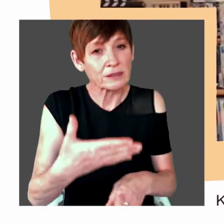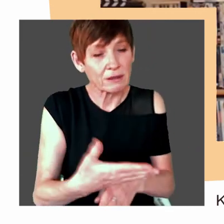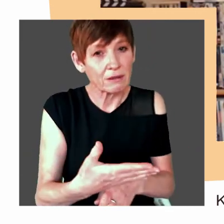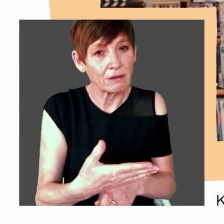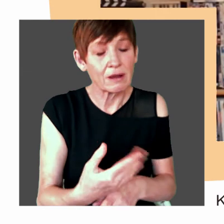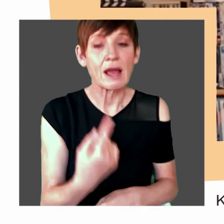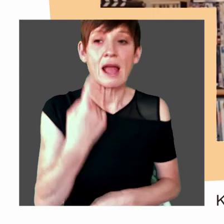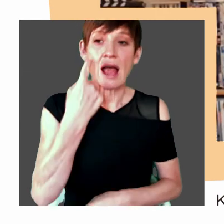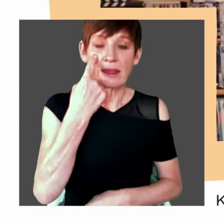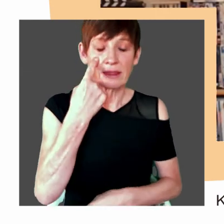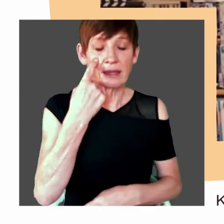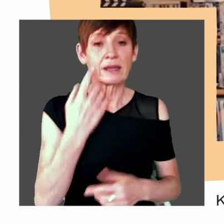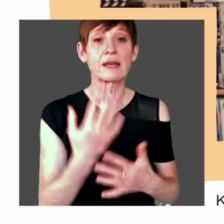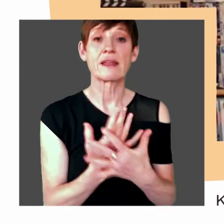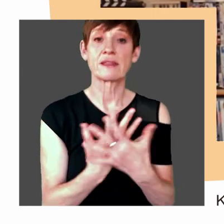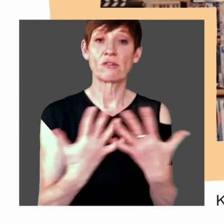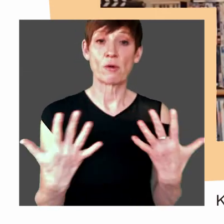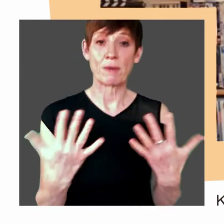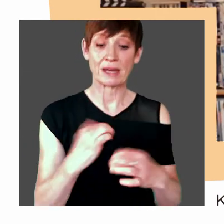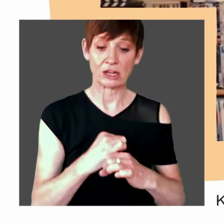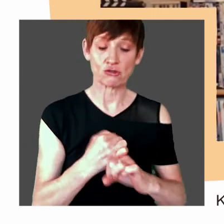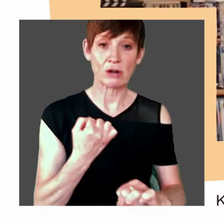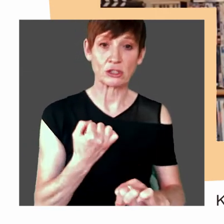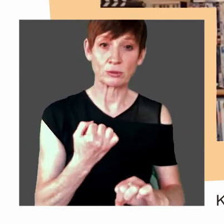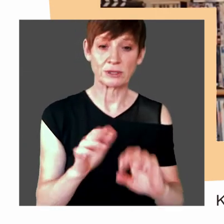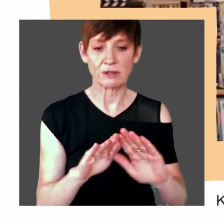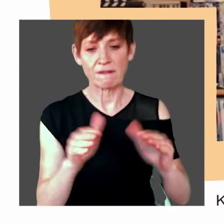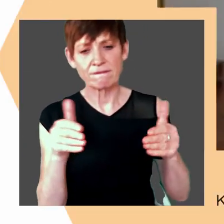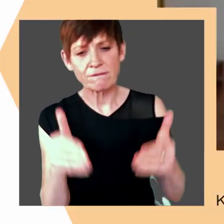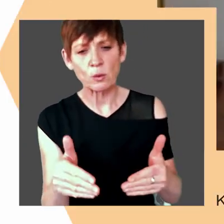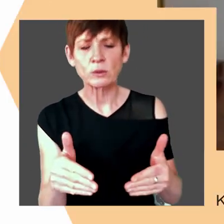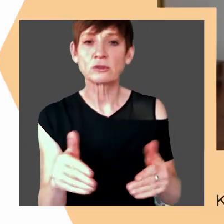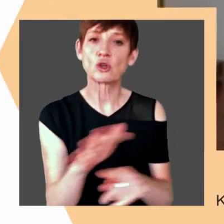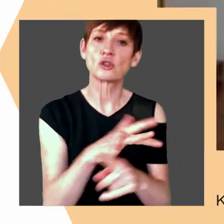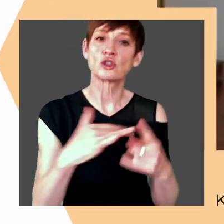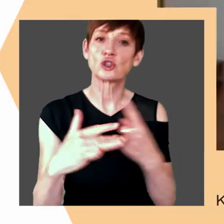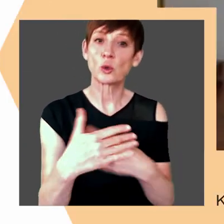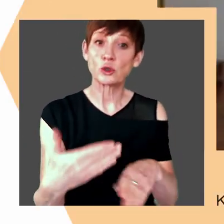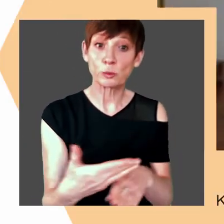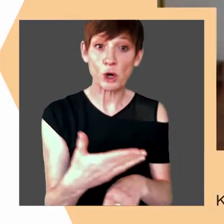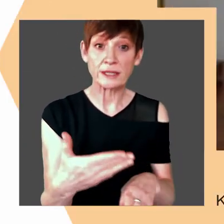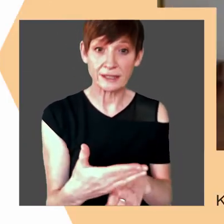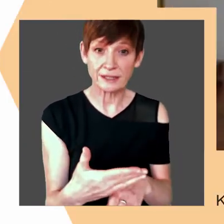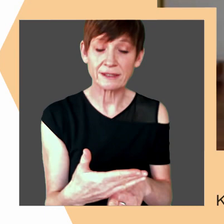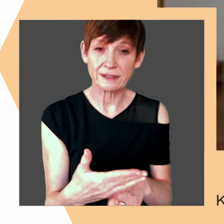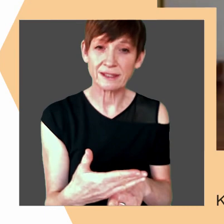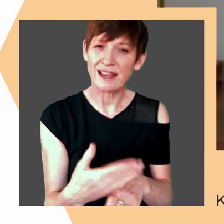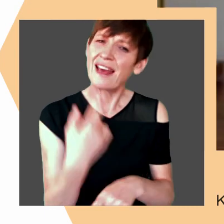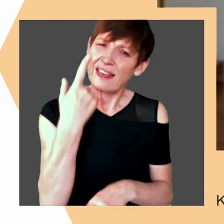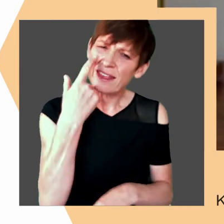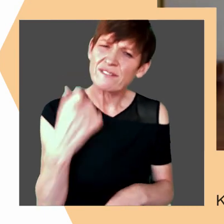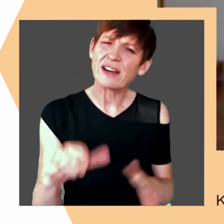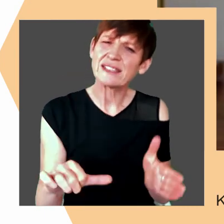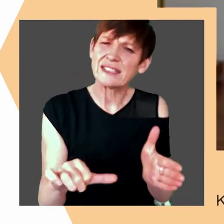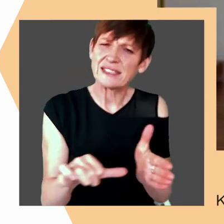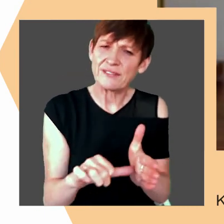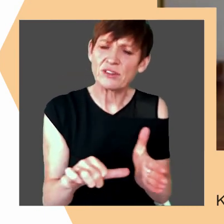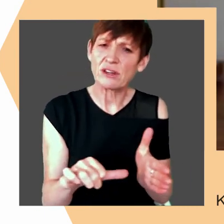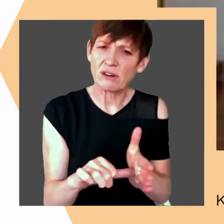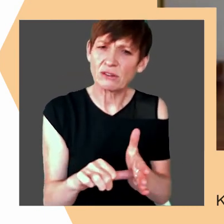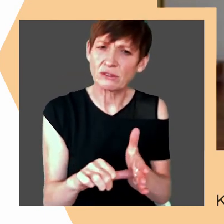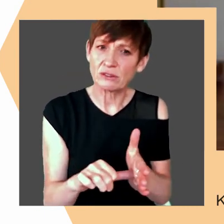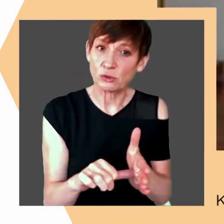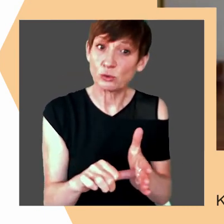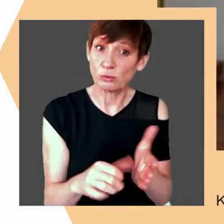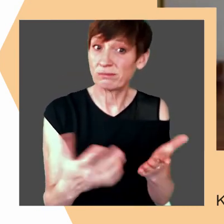specialise in social practice, find it really difficult to make a